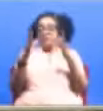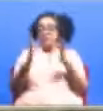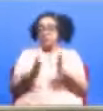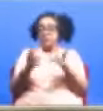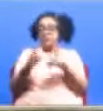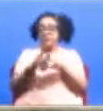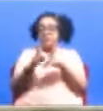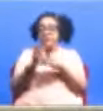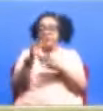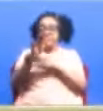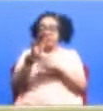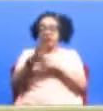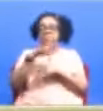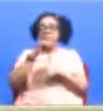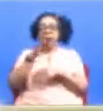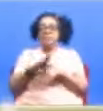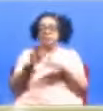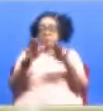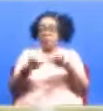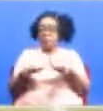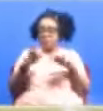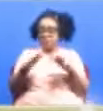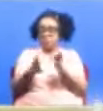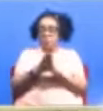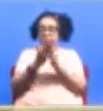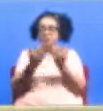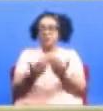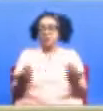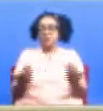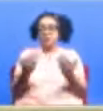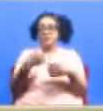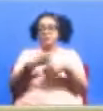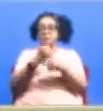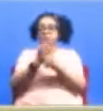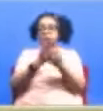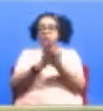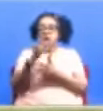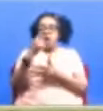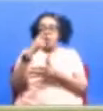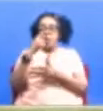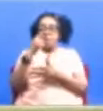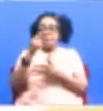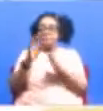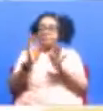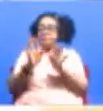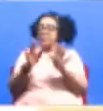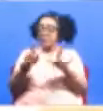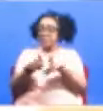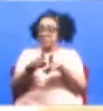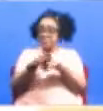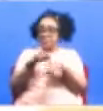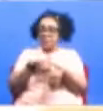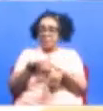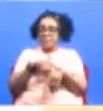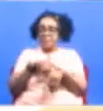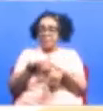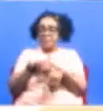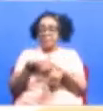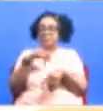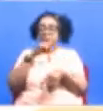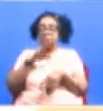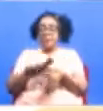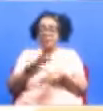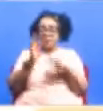on parents in the region to be extra cautious with their kids and ensure that they are at home when dusk sets in. Wale wazazi